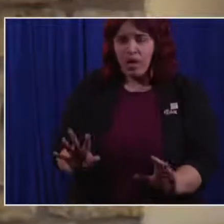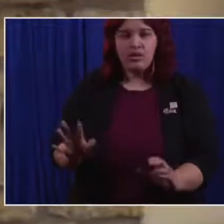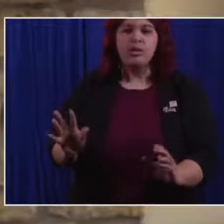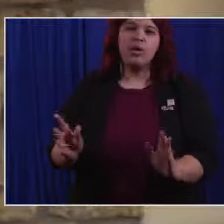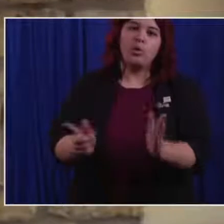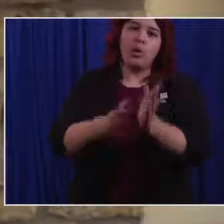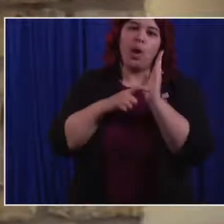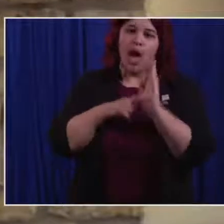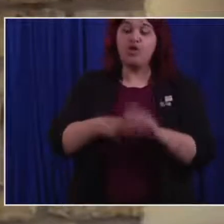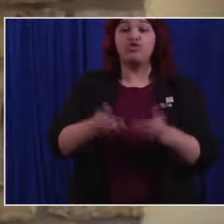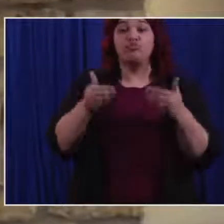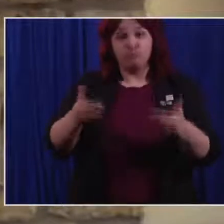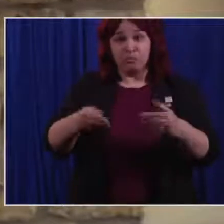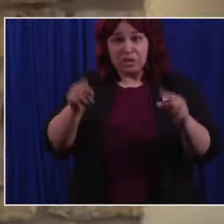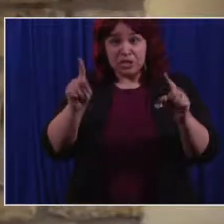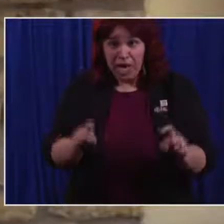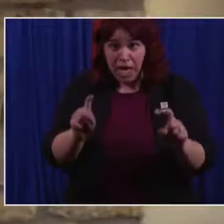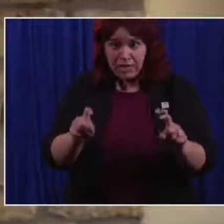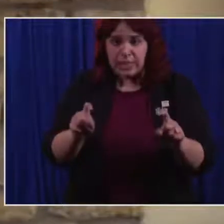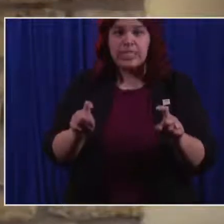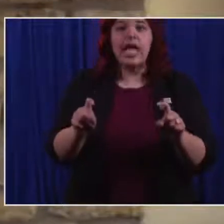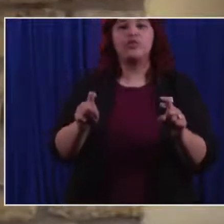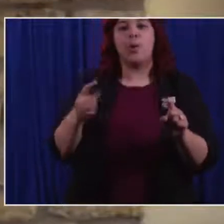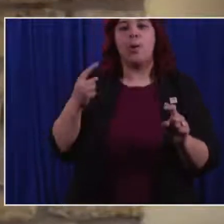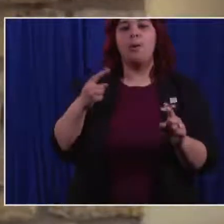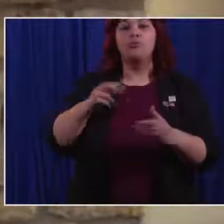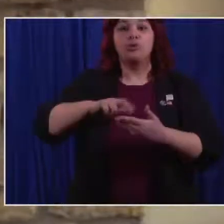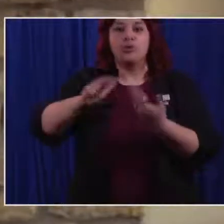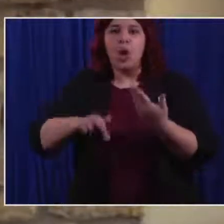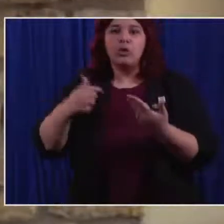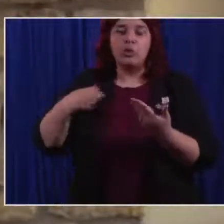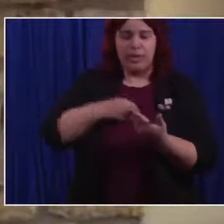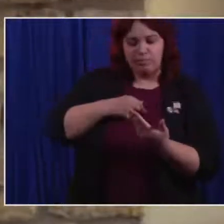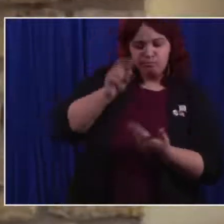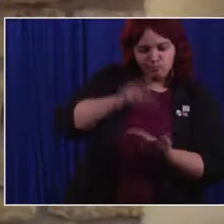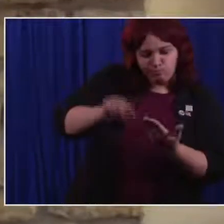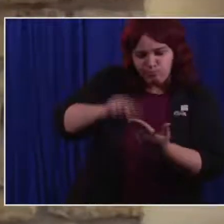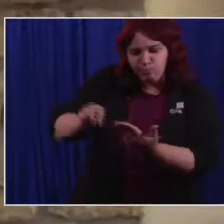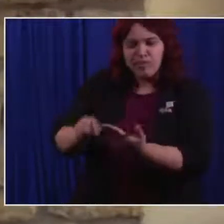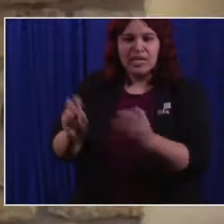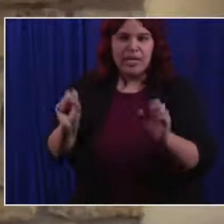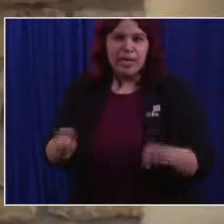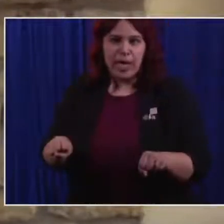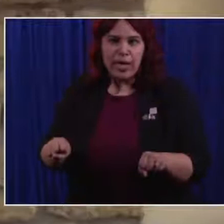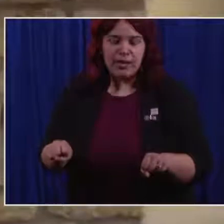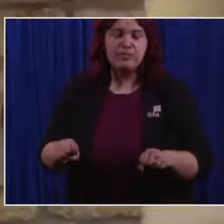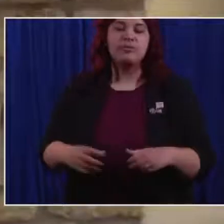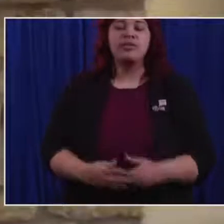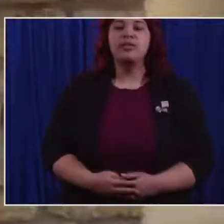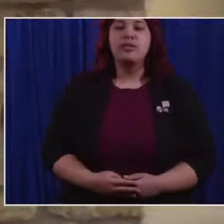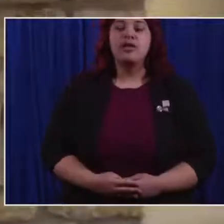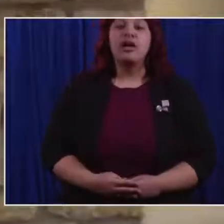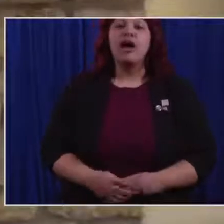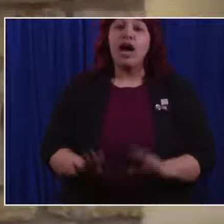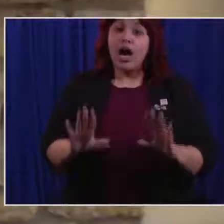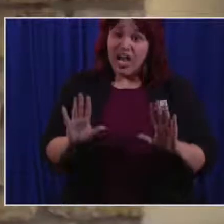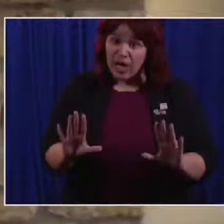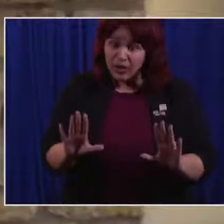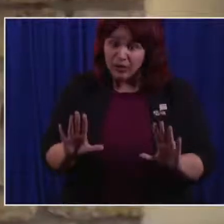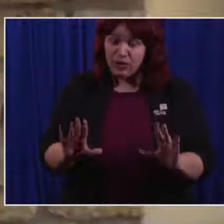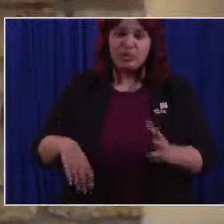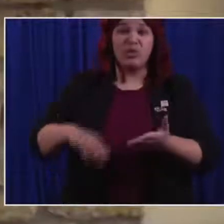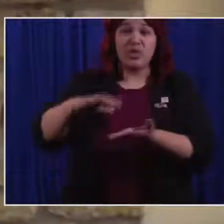tests will be given, but I think it's fair to say that we should not be judging